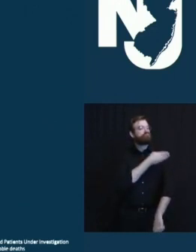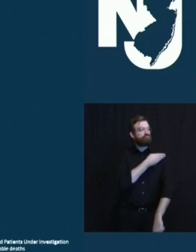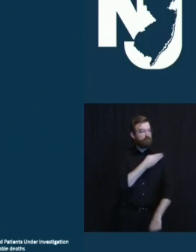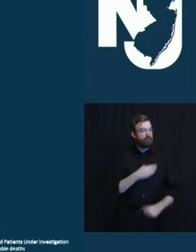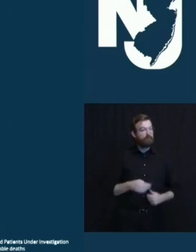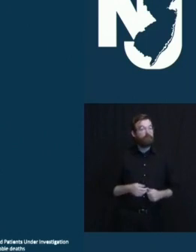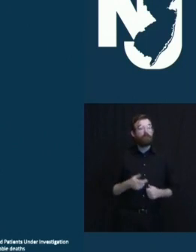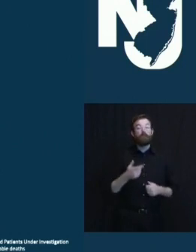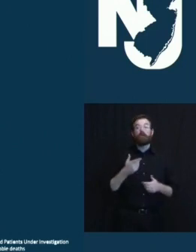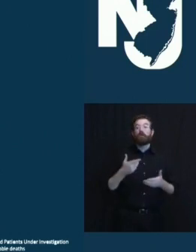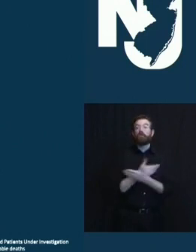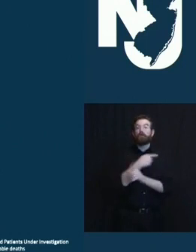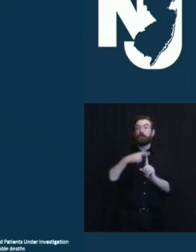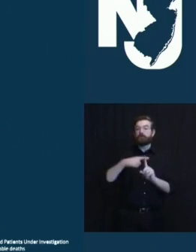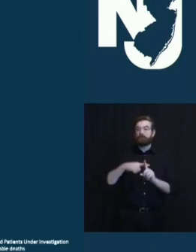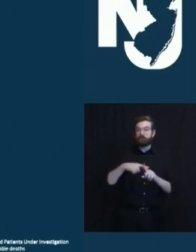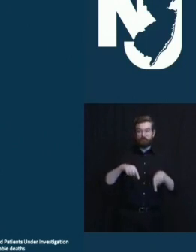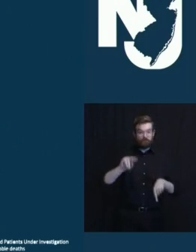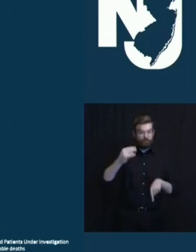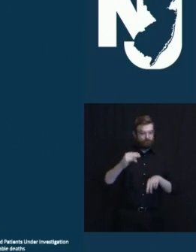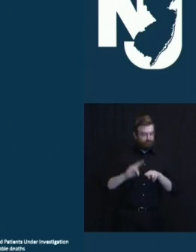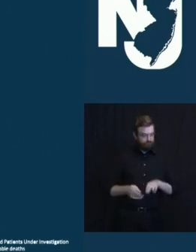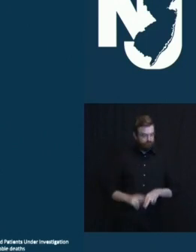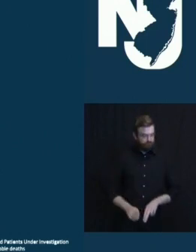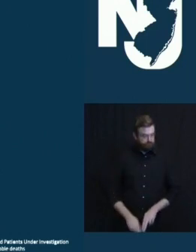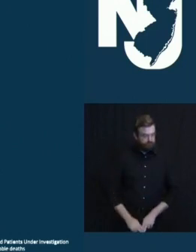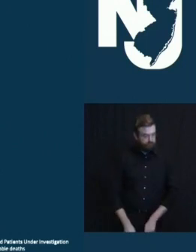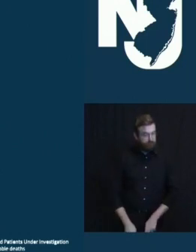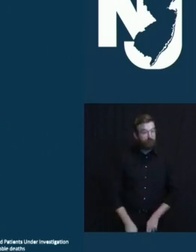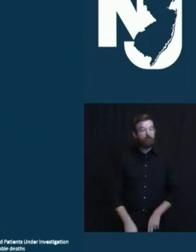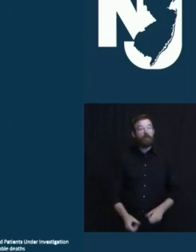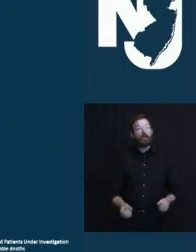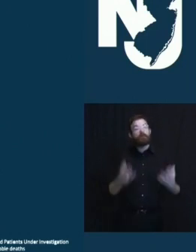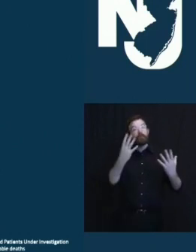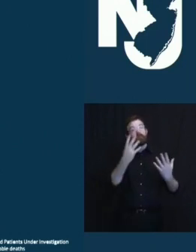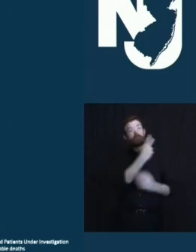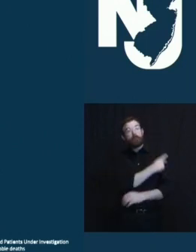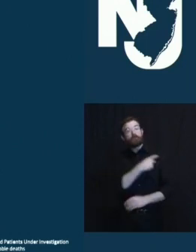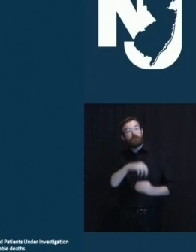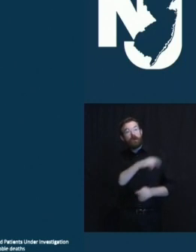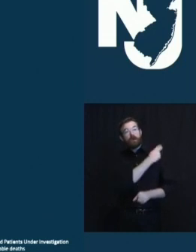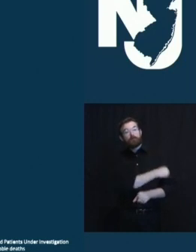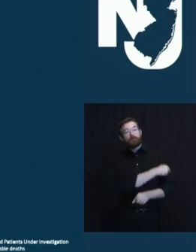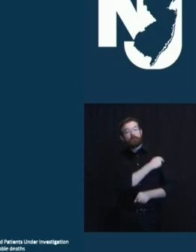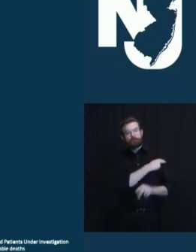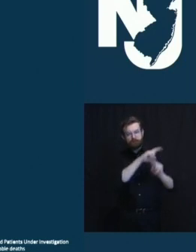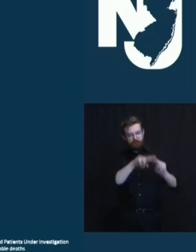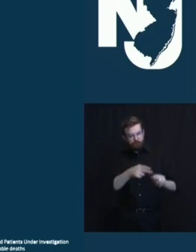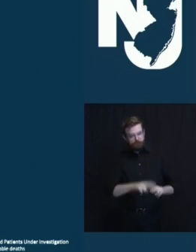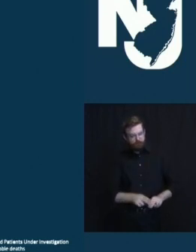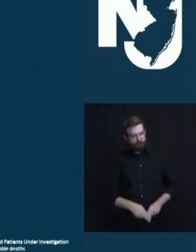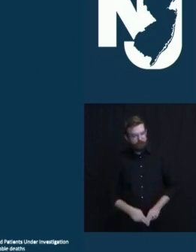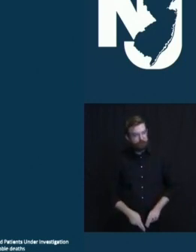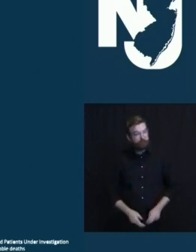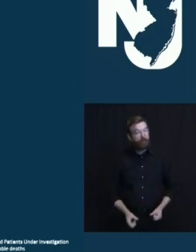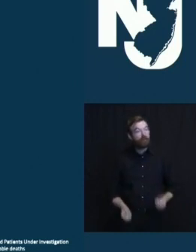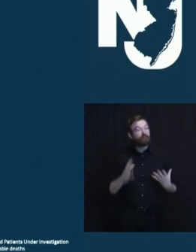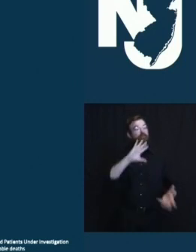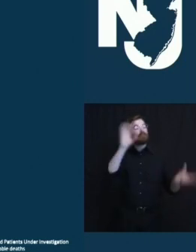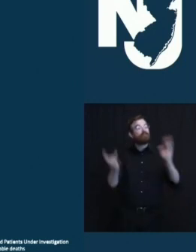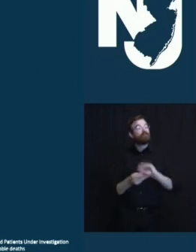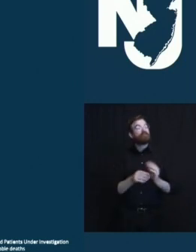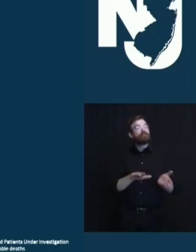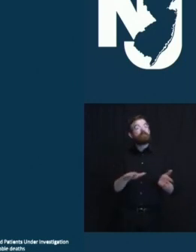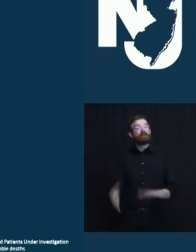lost continues to be too great. Again, the steps we take together are about saving every single life we can save.